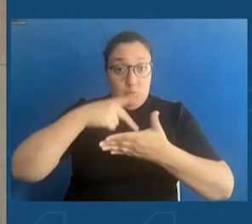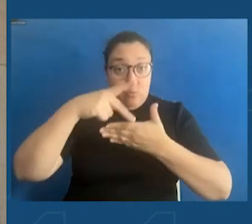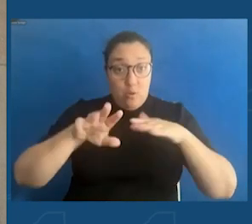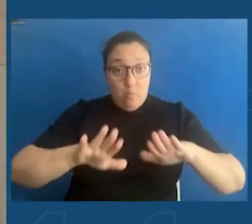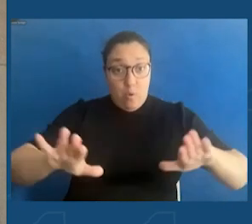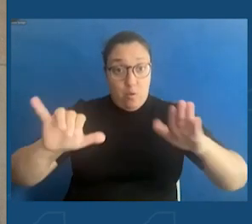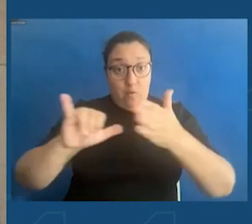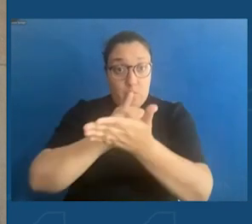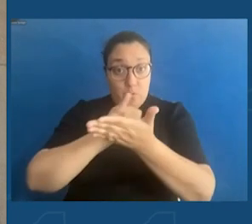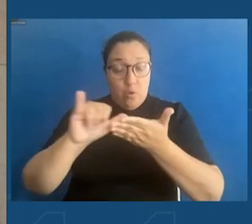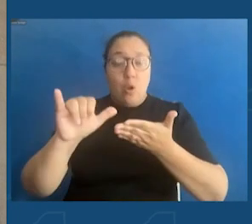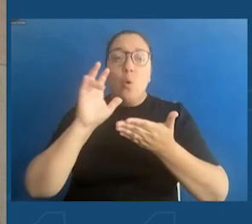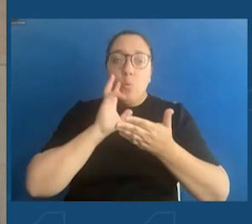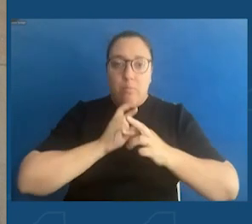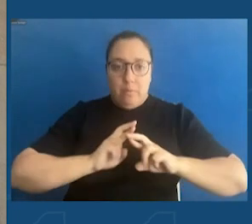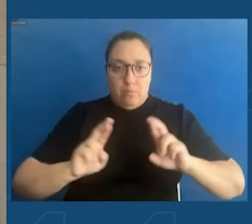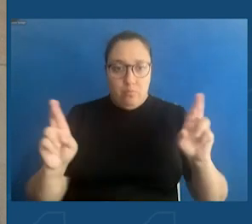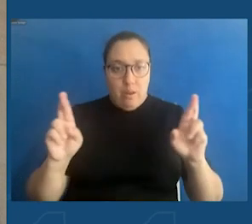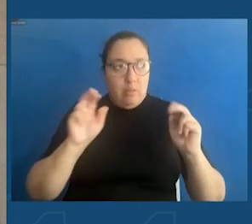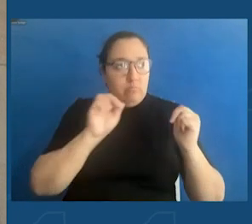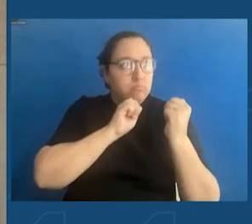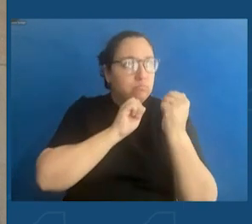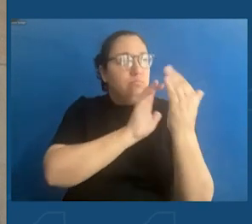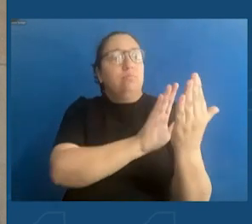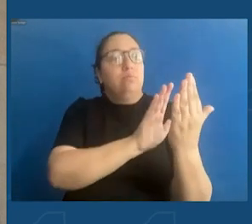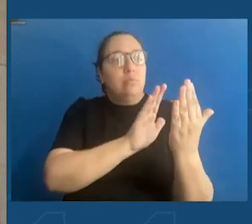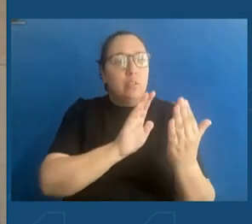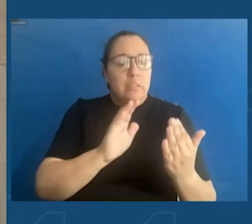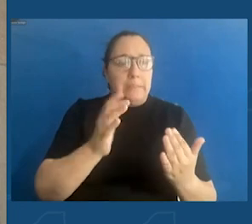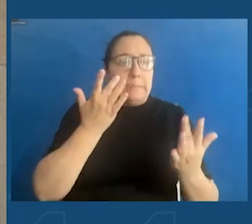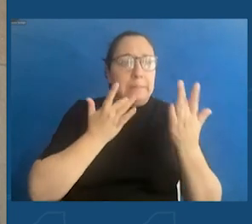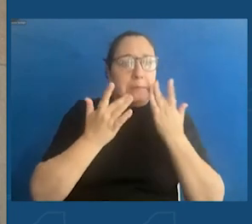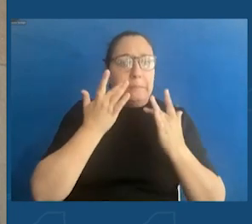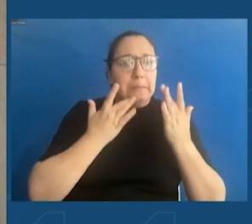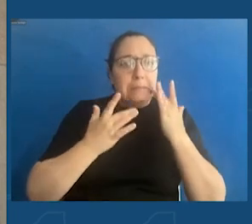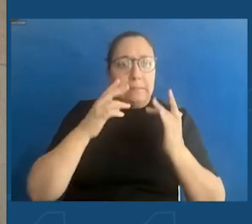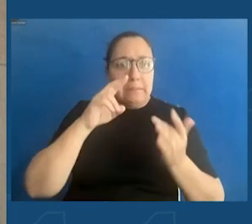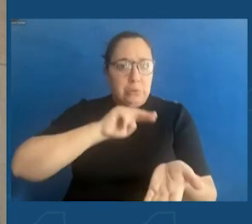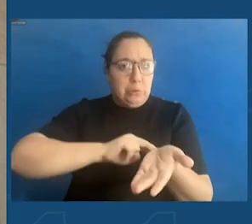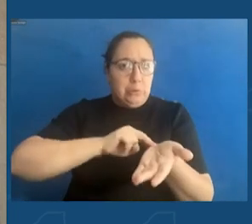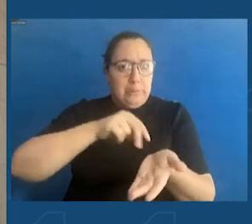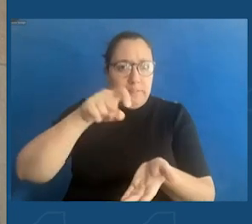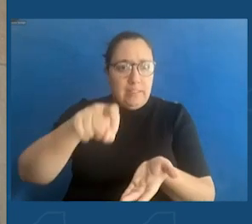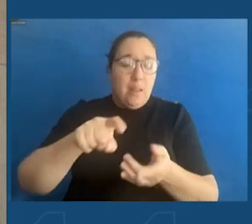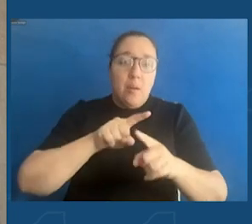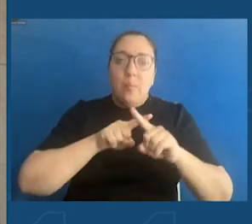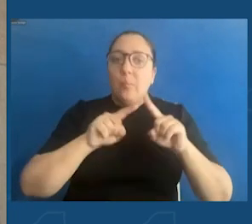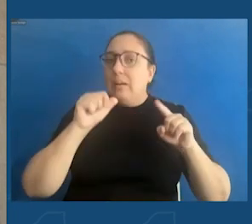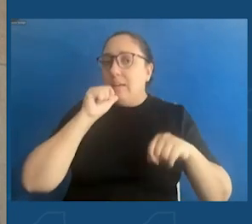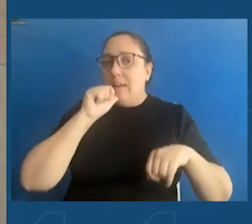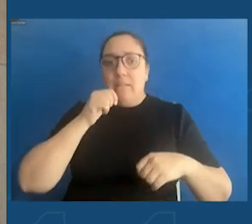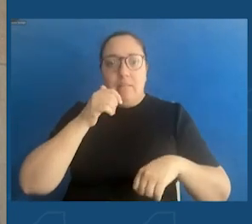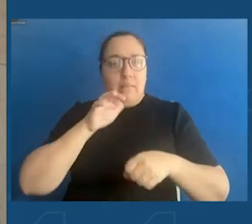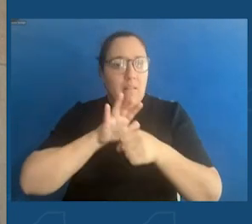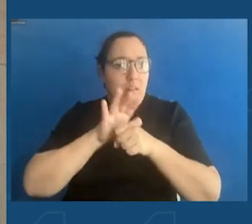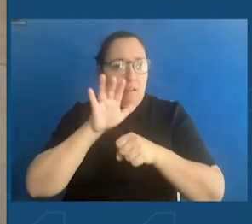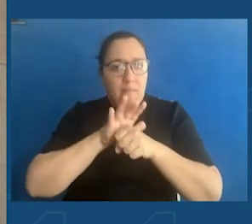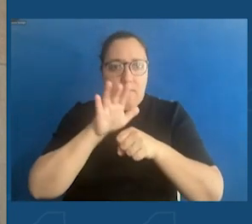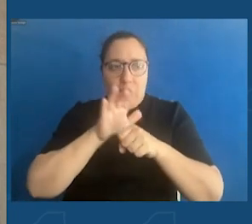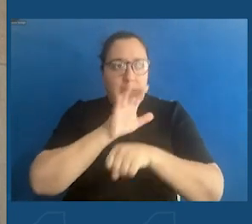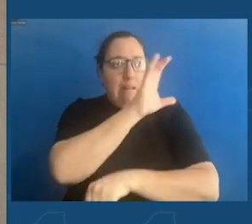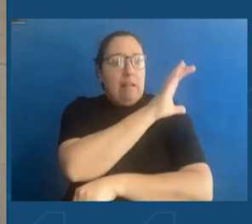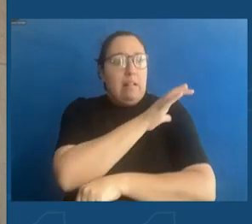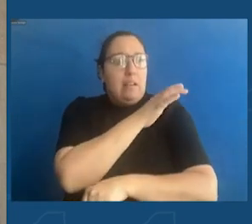are ready to help address this workforce shortage, but there is not enough clinical placements